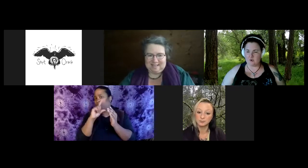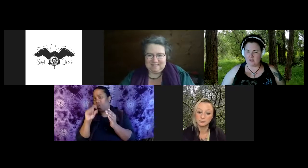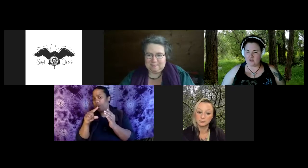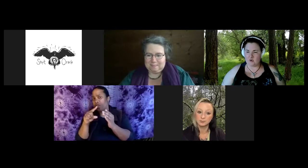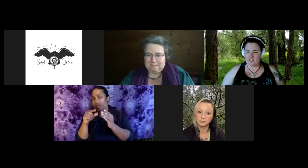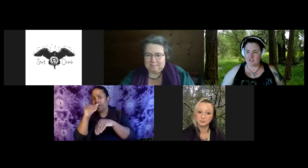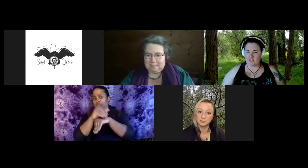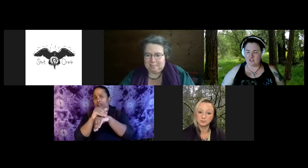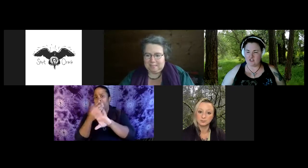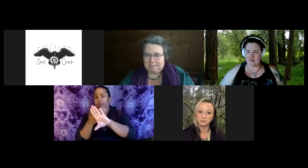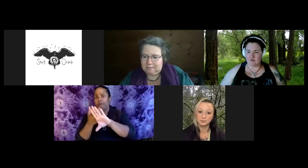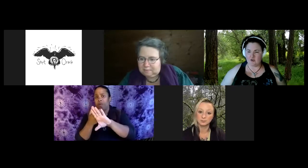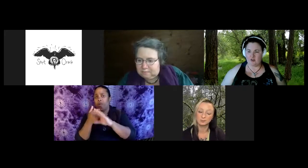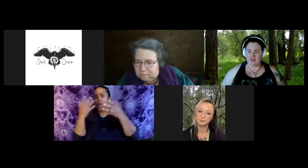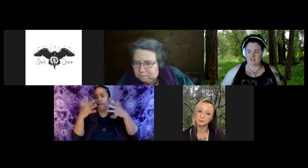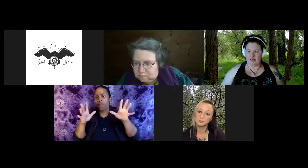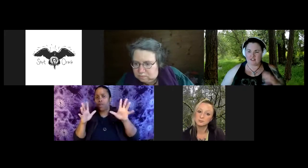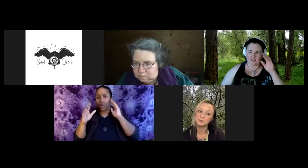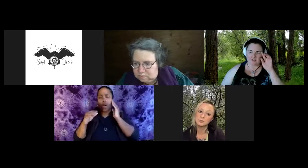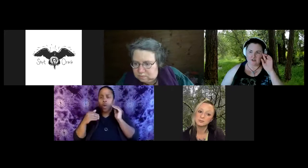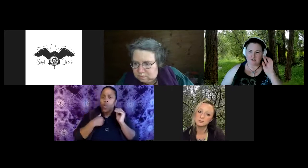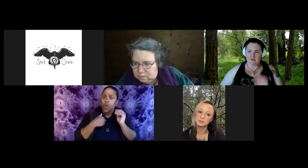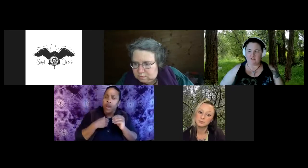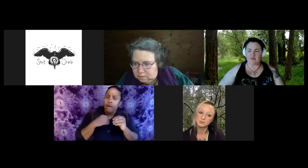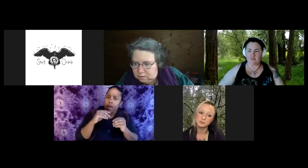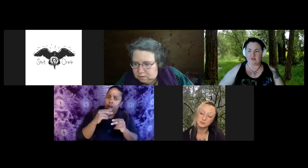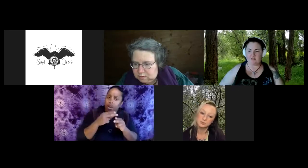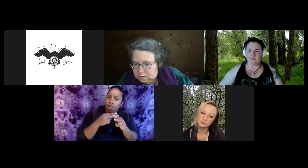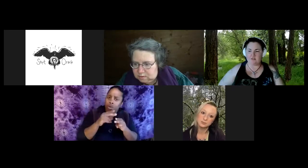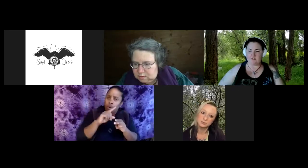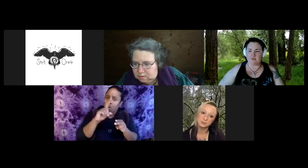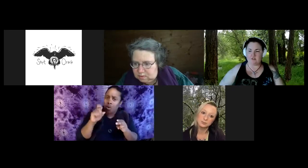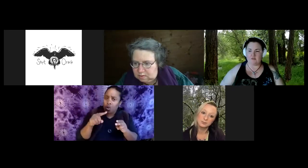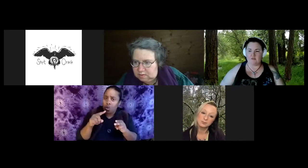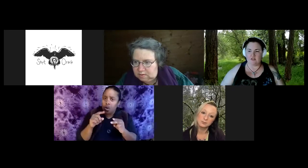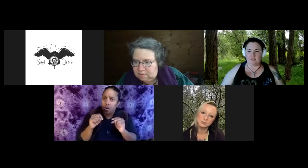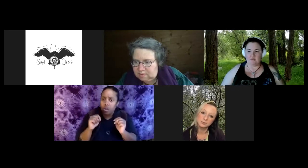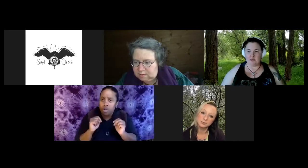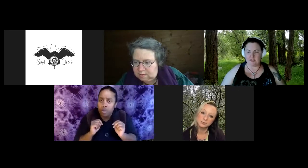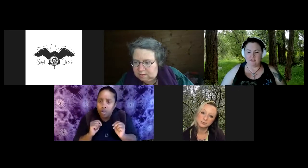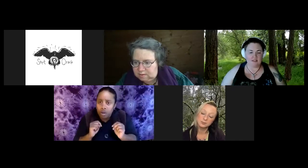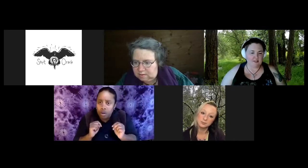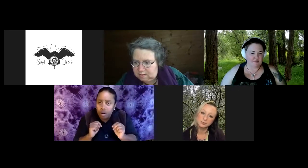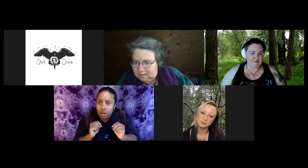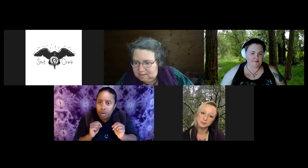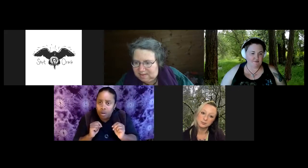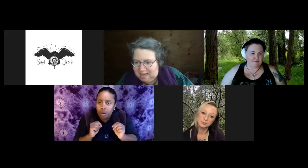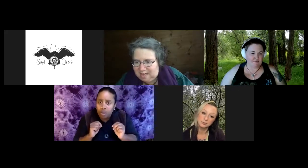There was a quick question in the chat from Craig just asking if there can be fairies around him as a result of being in this